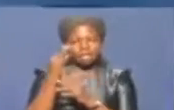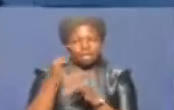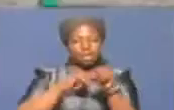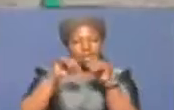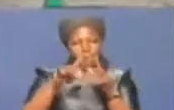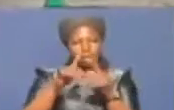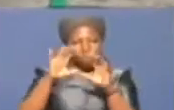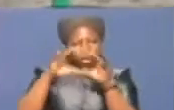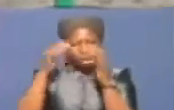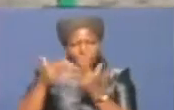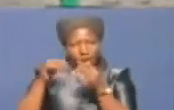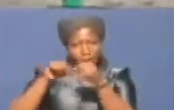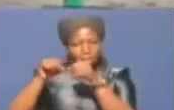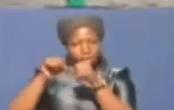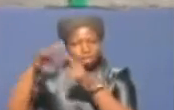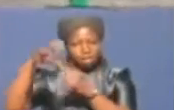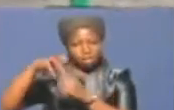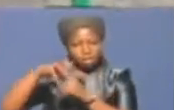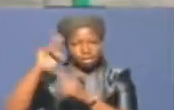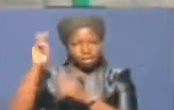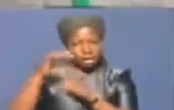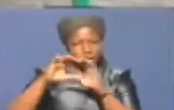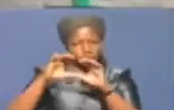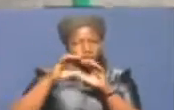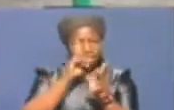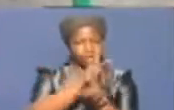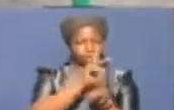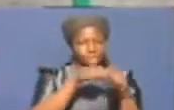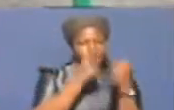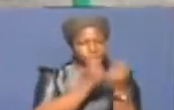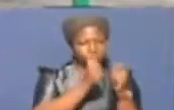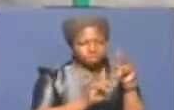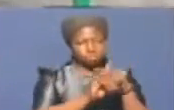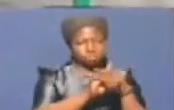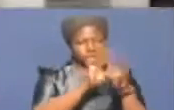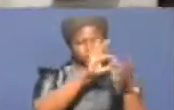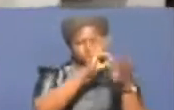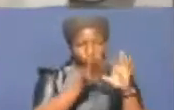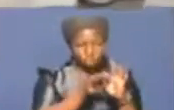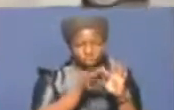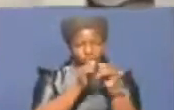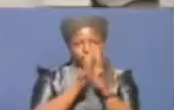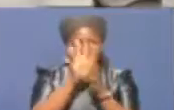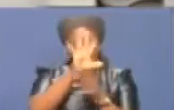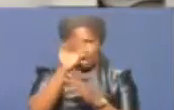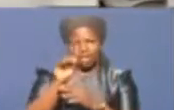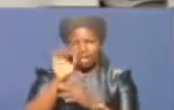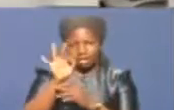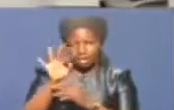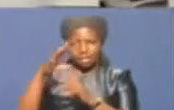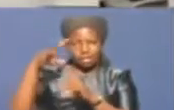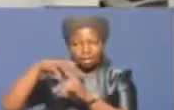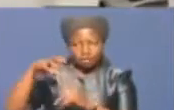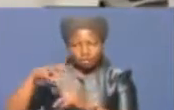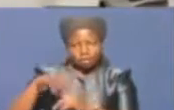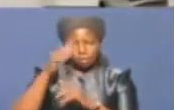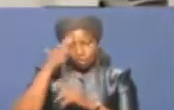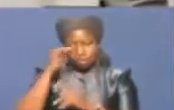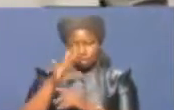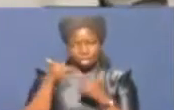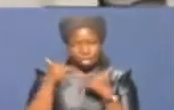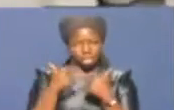Kenyan coaches retained the team that featured at the 2020 Tokyo Olympics and Africa Zone 3 Boxing Championship owing to their fitness levels, saying most